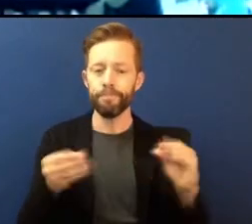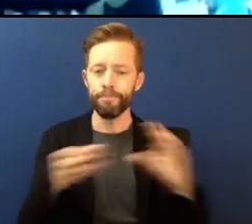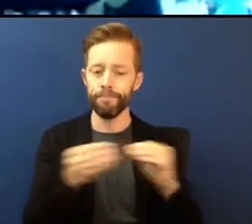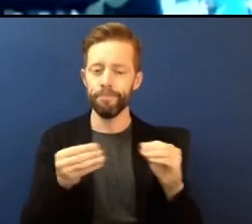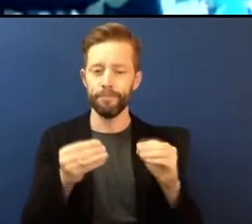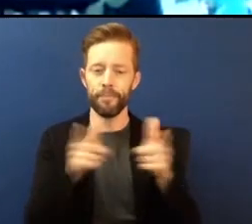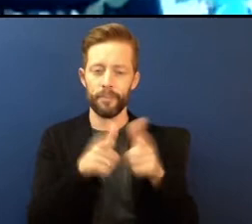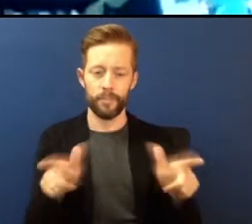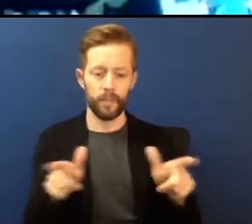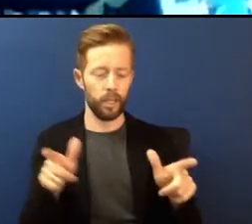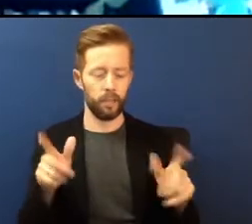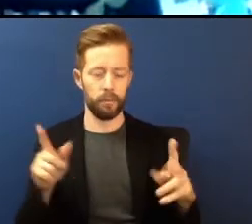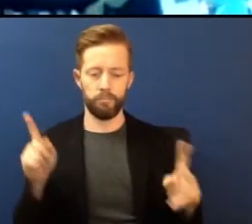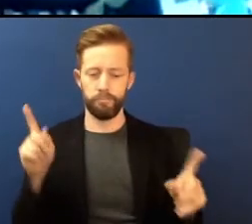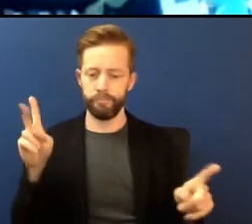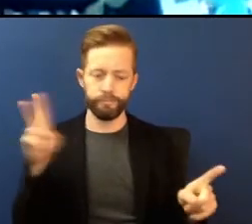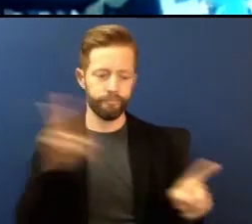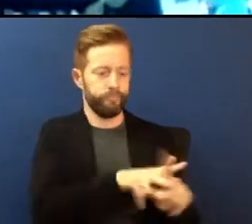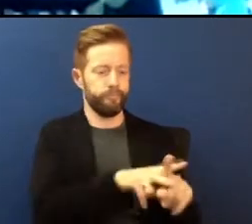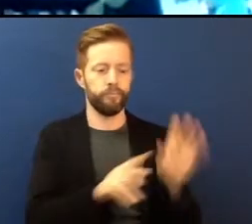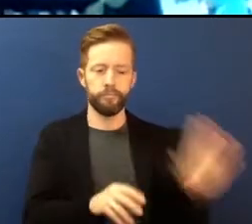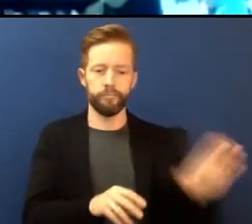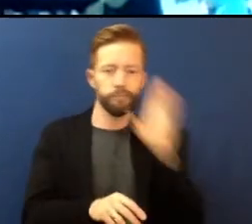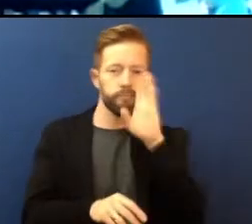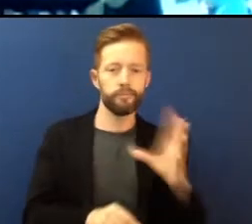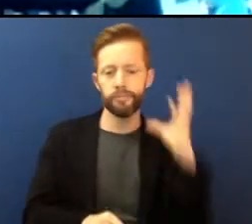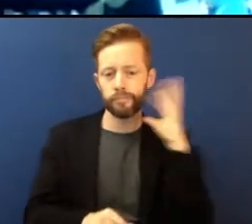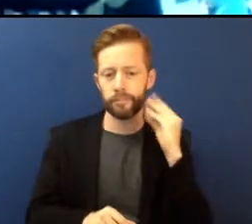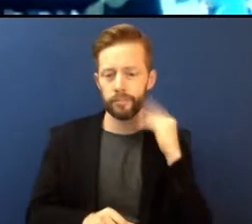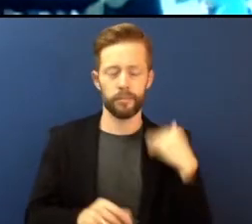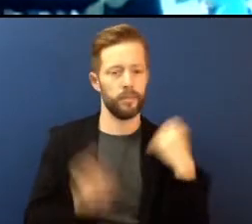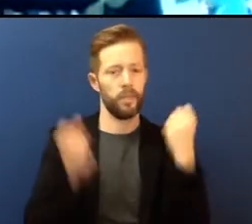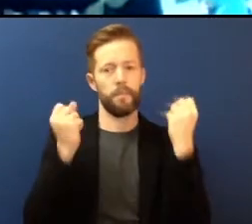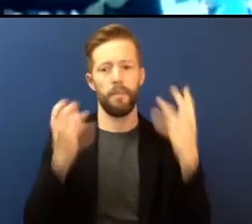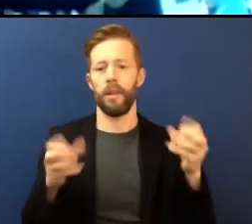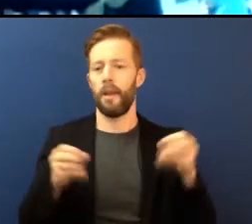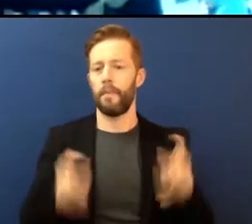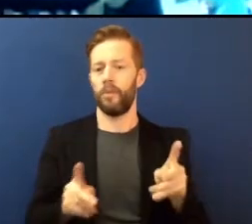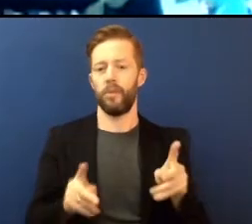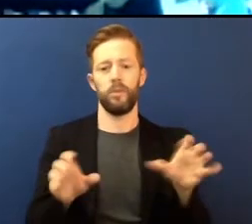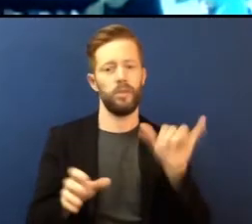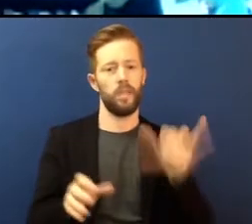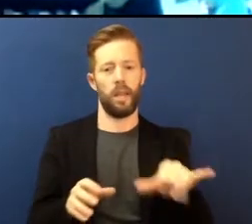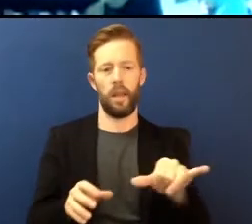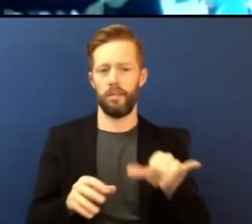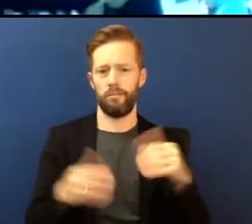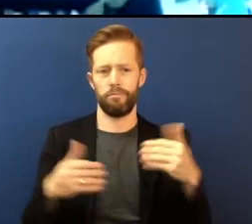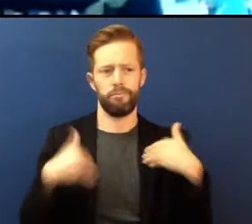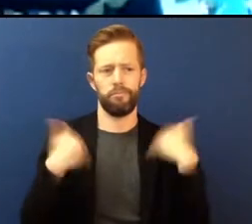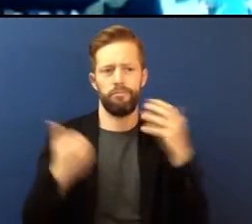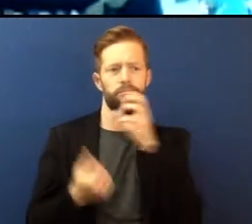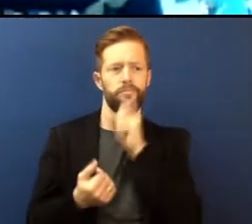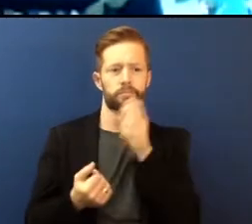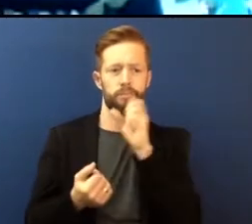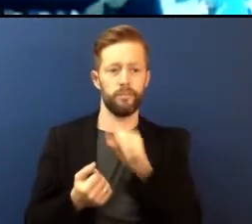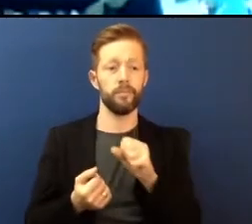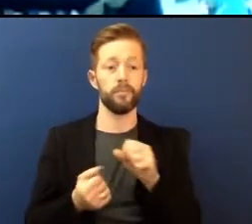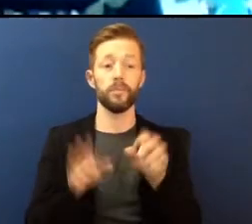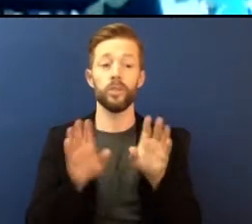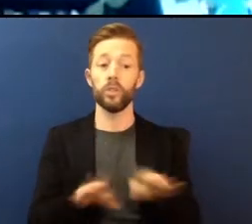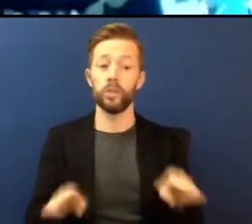the language, and the language is connected to their direct experiences. And there's all these opportunities to do that at a very, very early age. And